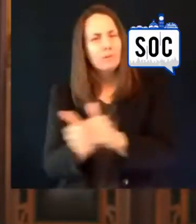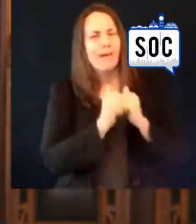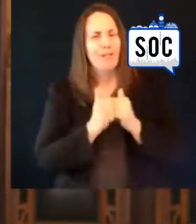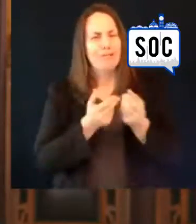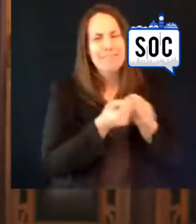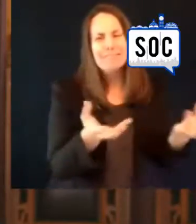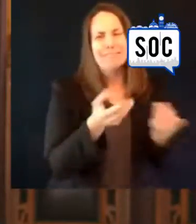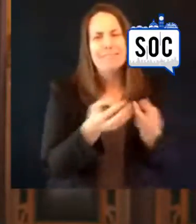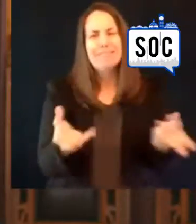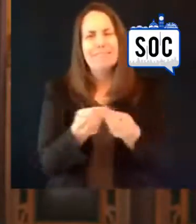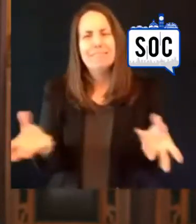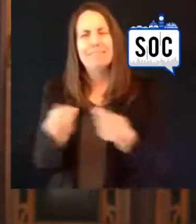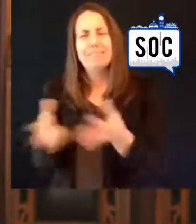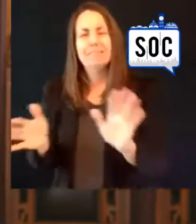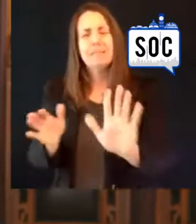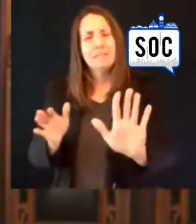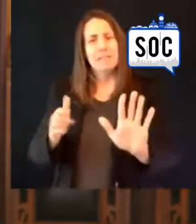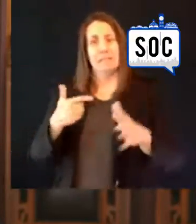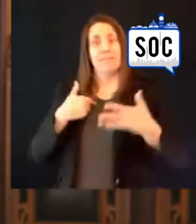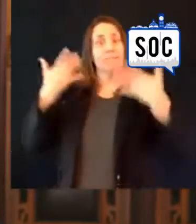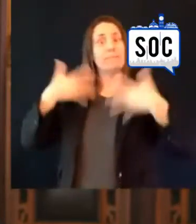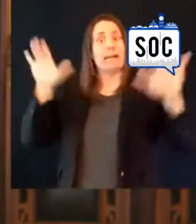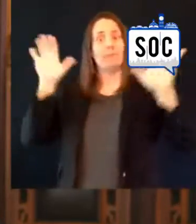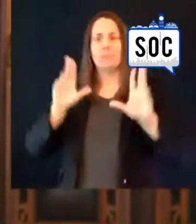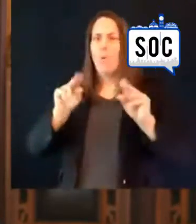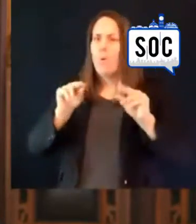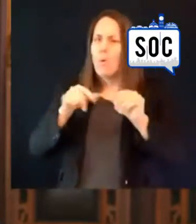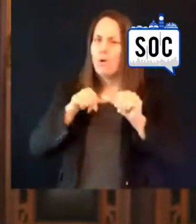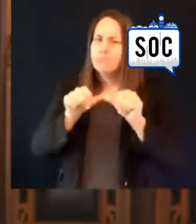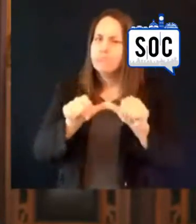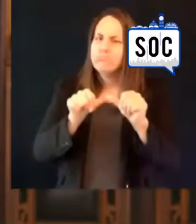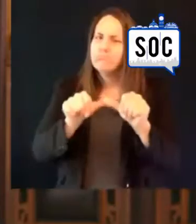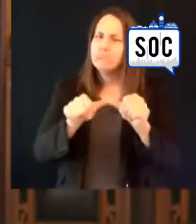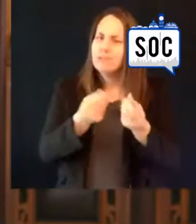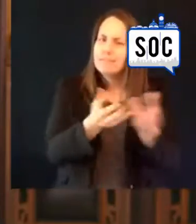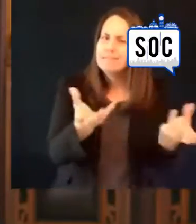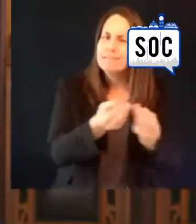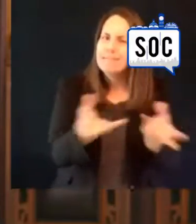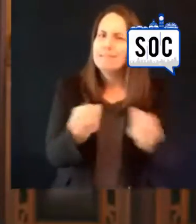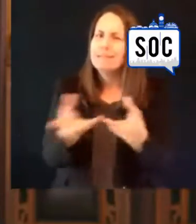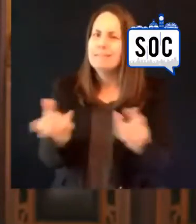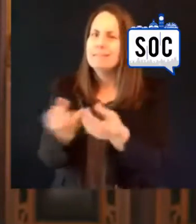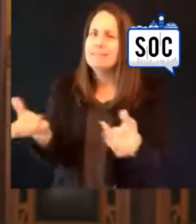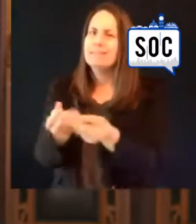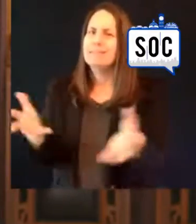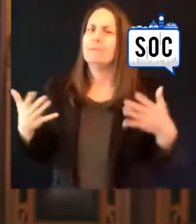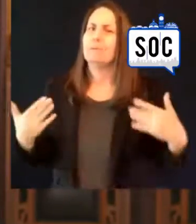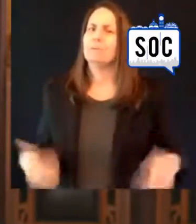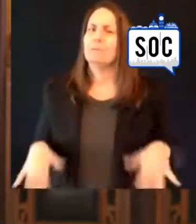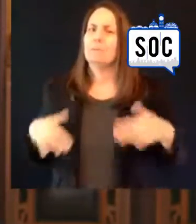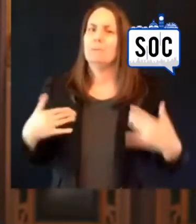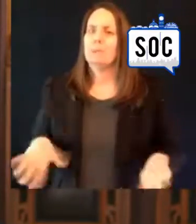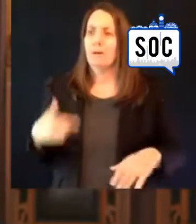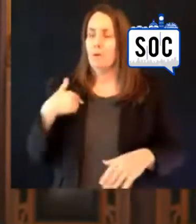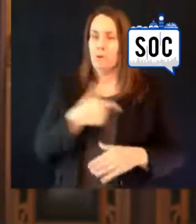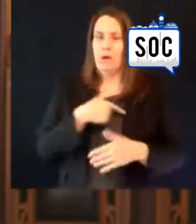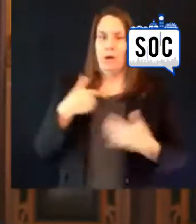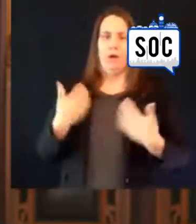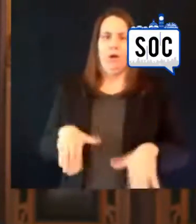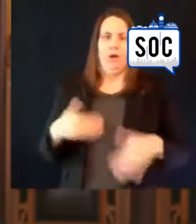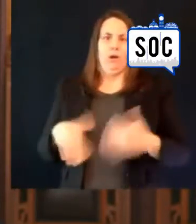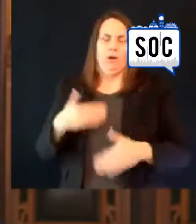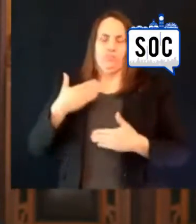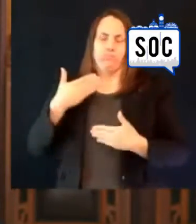are closer than yesterday to getting back to our Wisconsin way of life. I know I've said it before, but folks, it's the